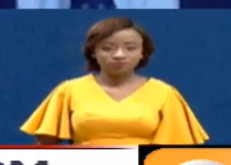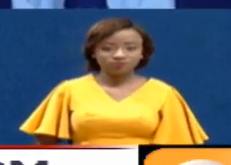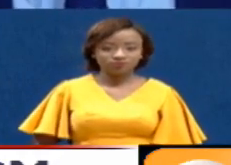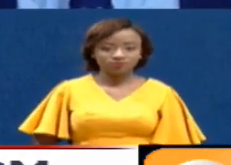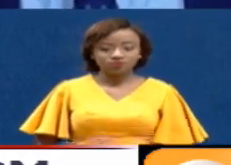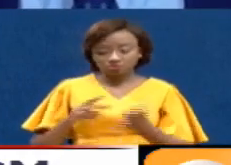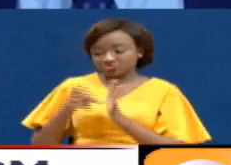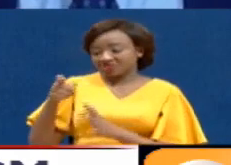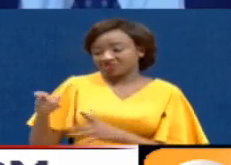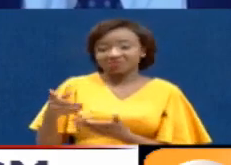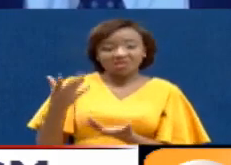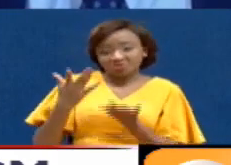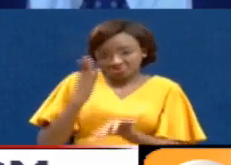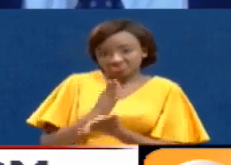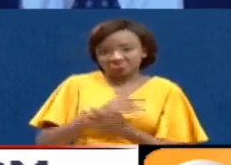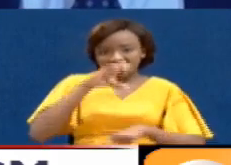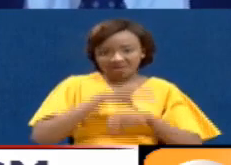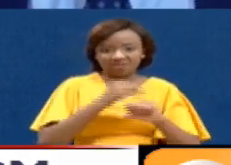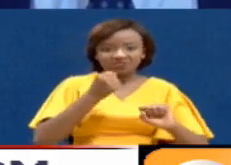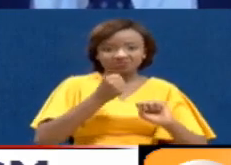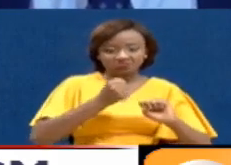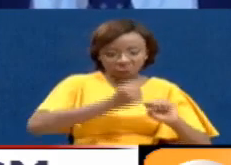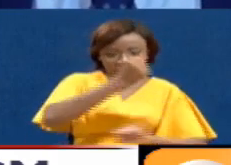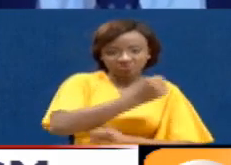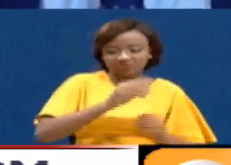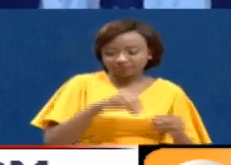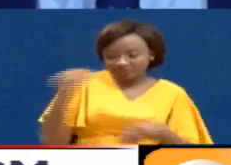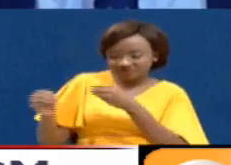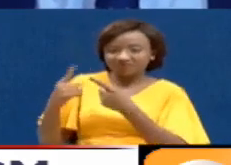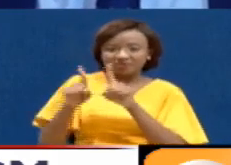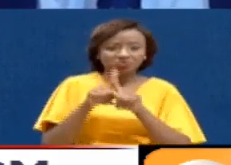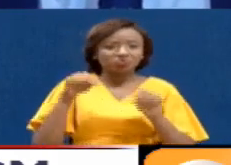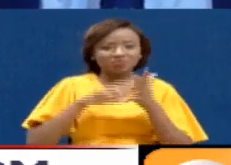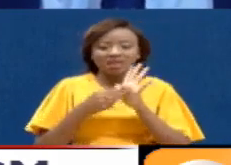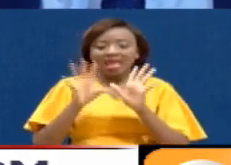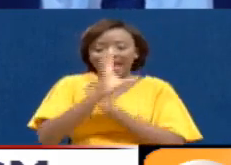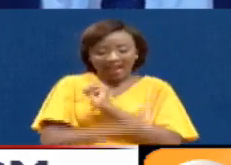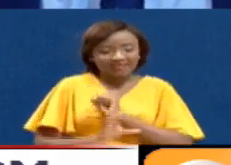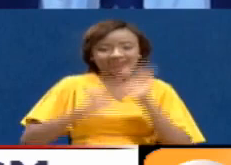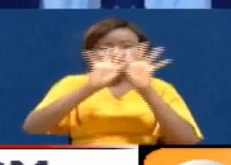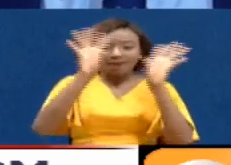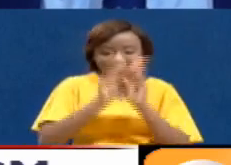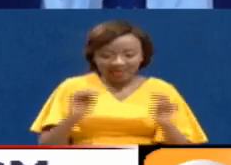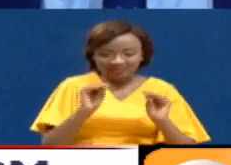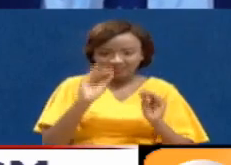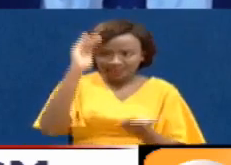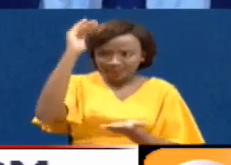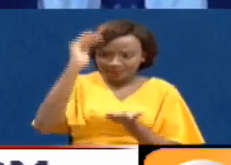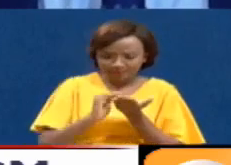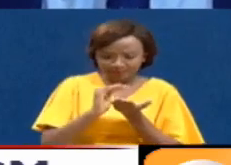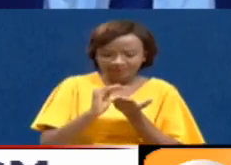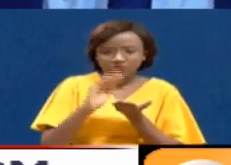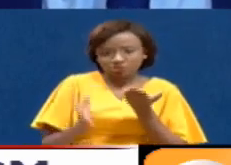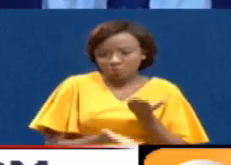as they will be getting some donations in terms of philanthropy, you feel that the country's just total budget should be reconstituted to address